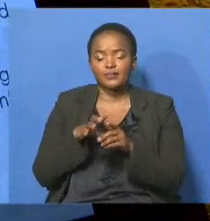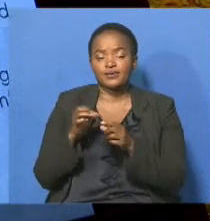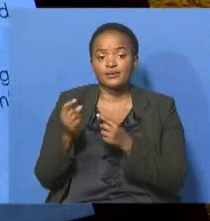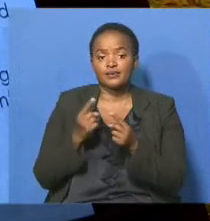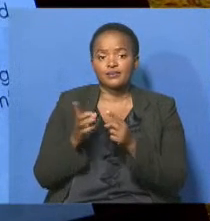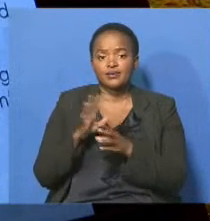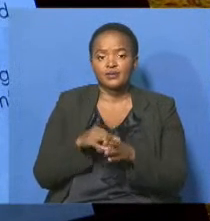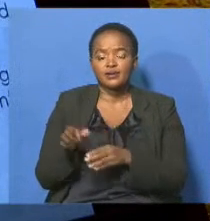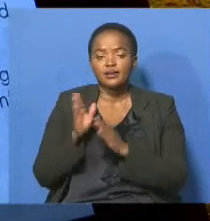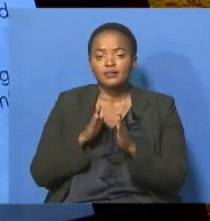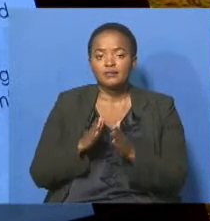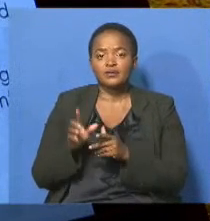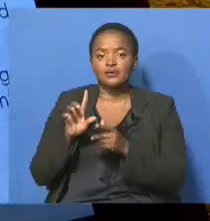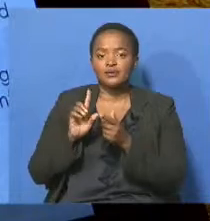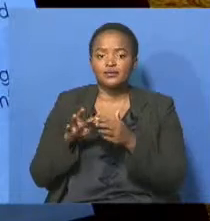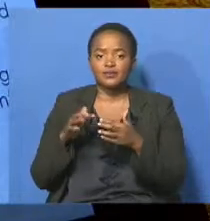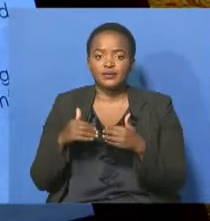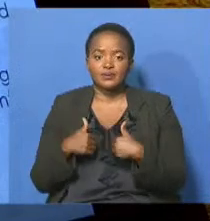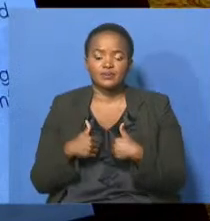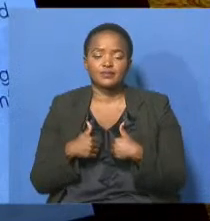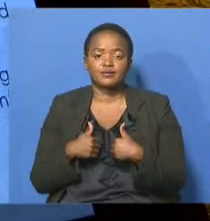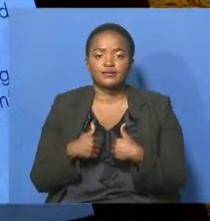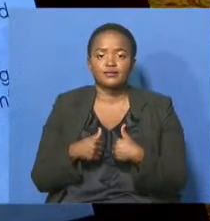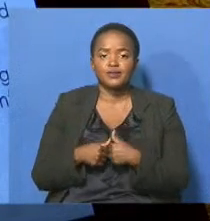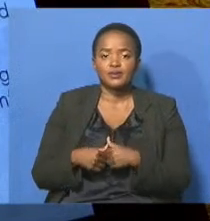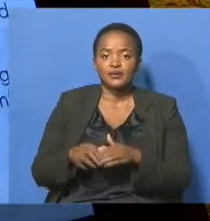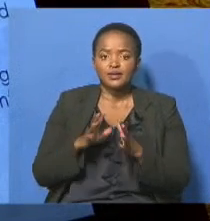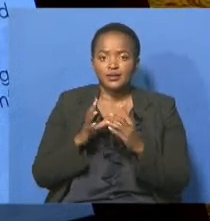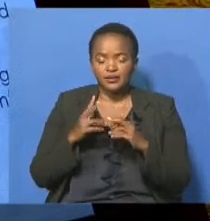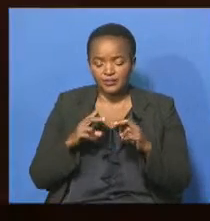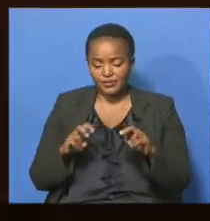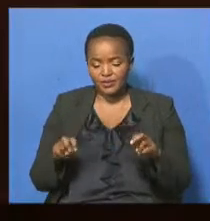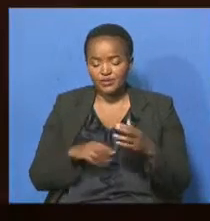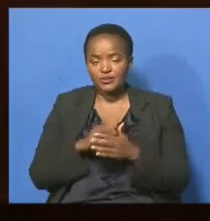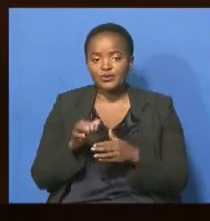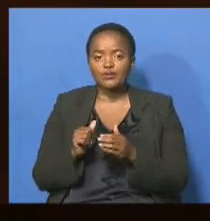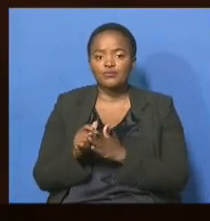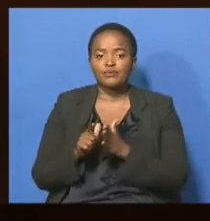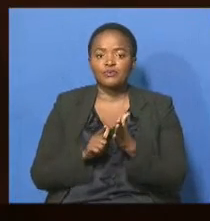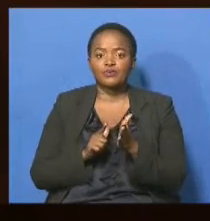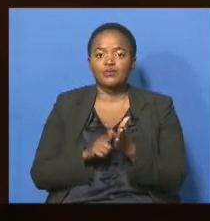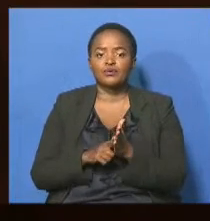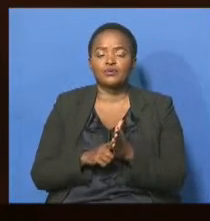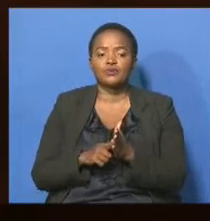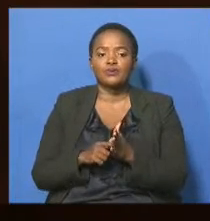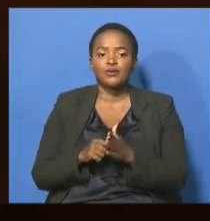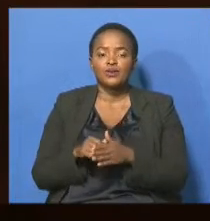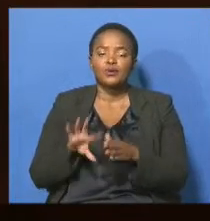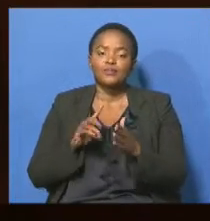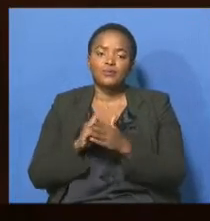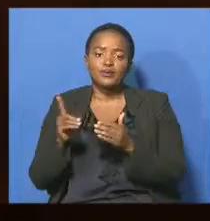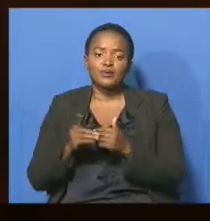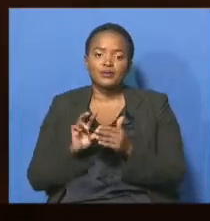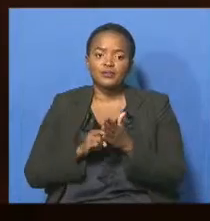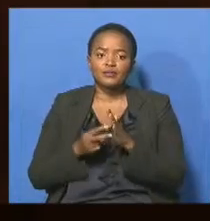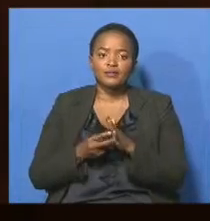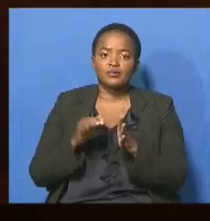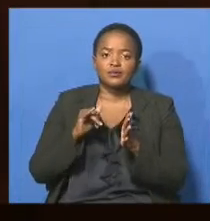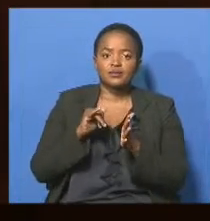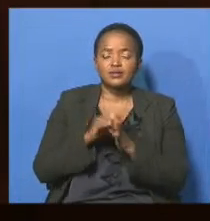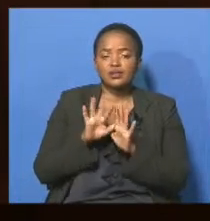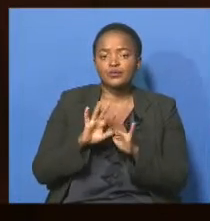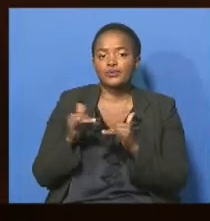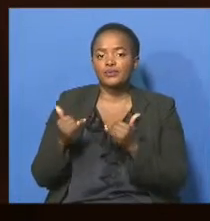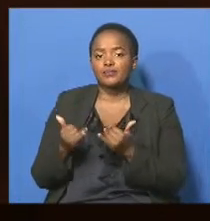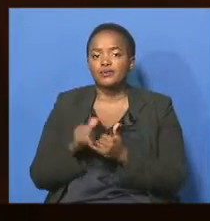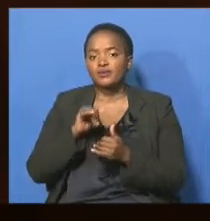in designing, implementation, and evaluation of law enforcement programs. It means the